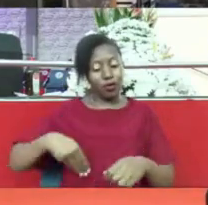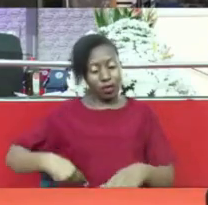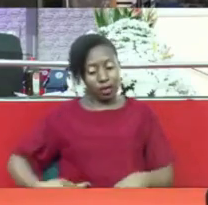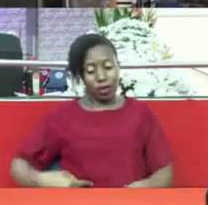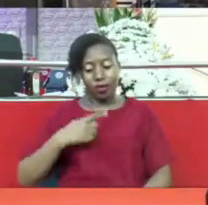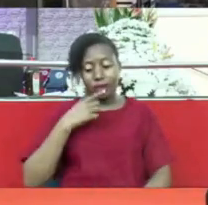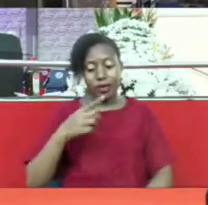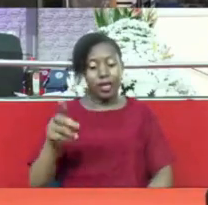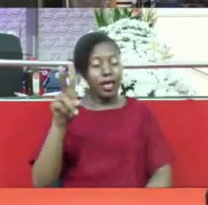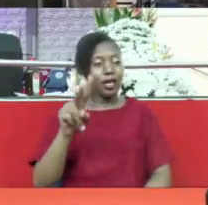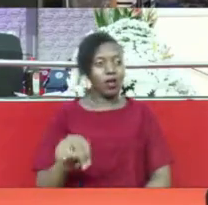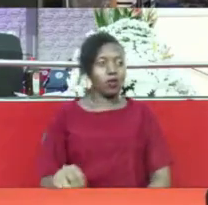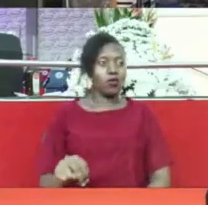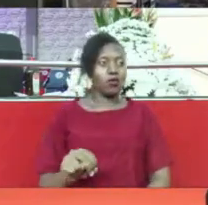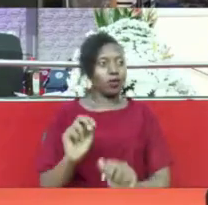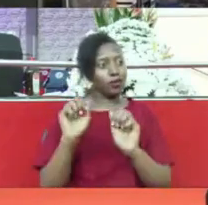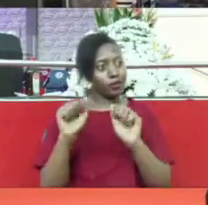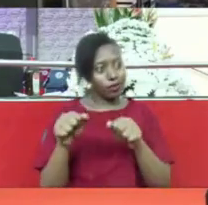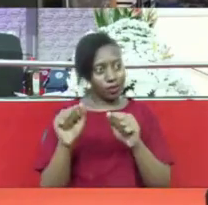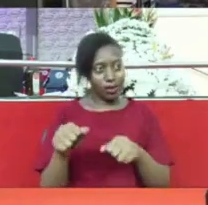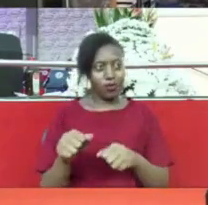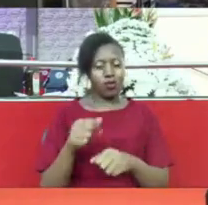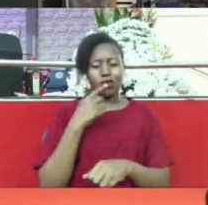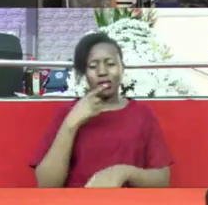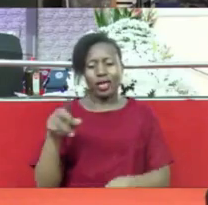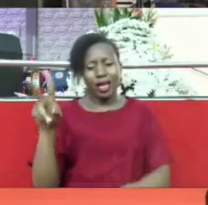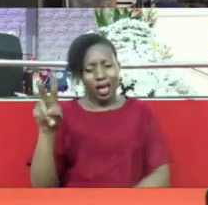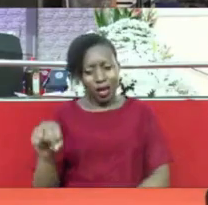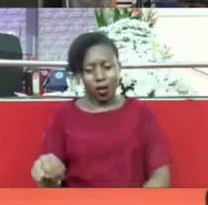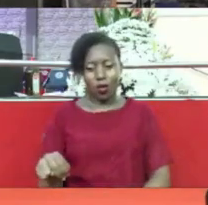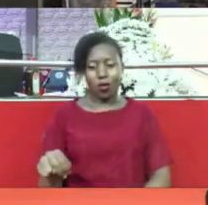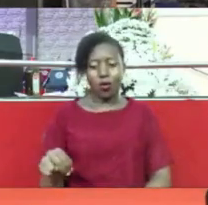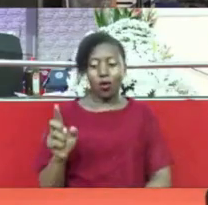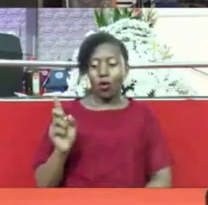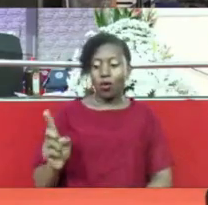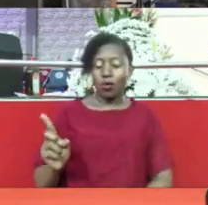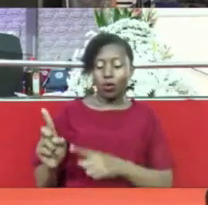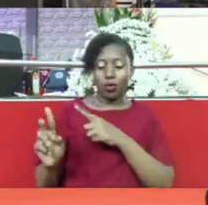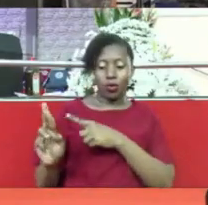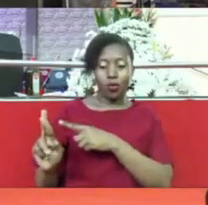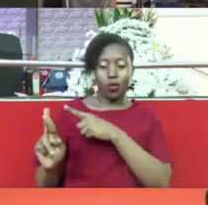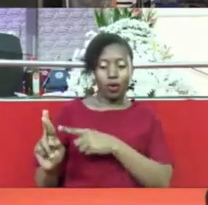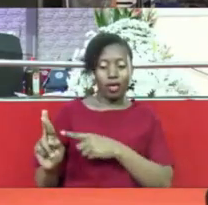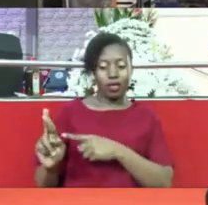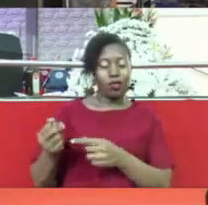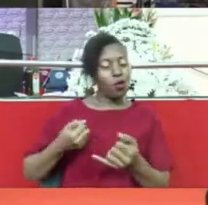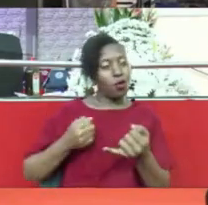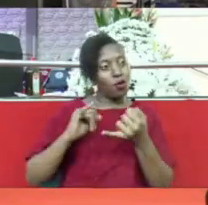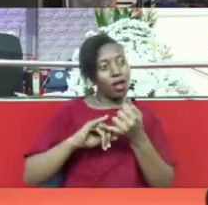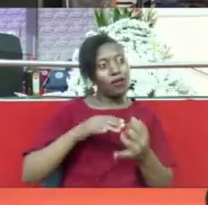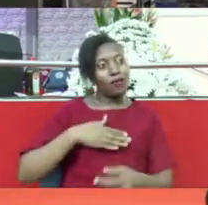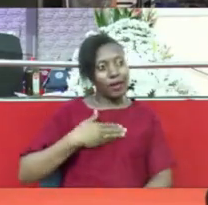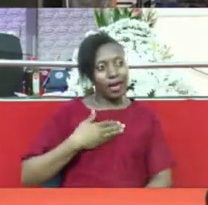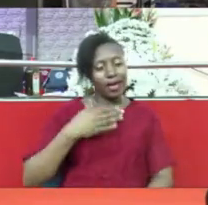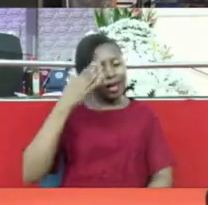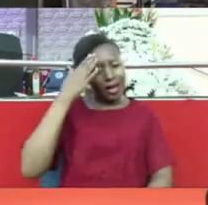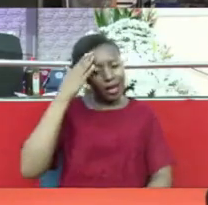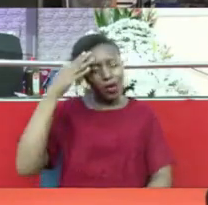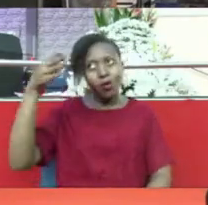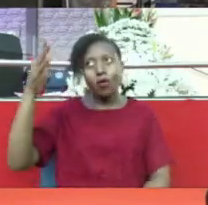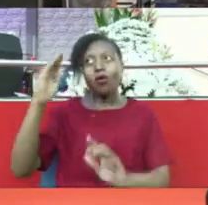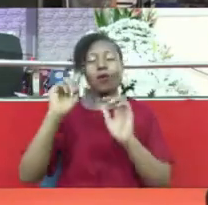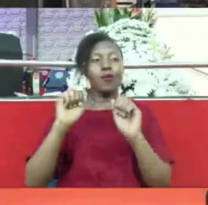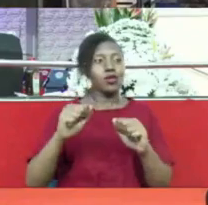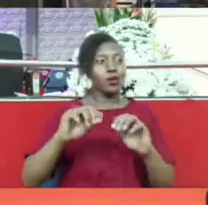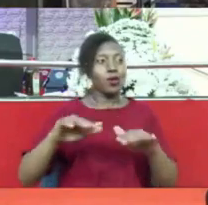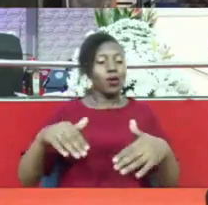have said no. Angesema hapana. My wife, I know God will provide with us. Mke wangu najua Mungu atatupea mtoto. But he was